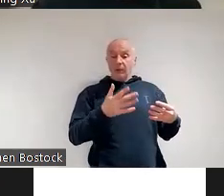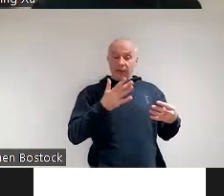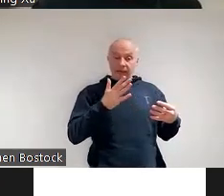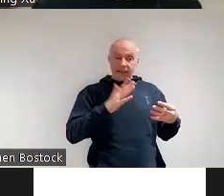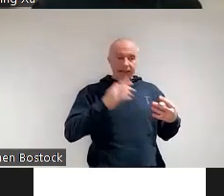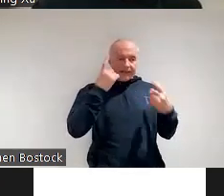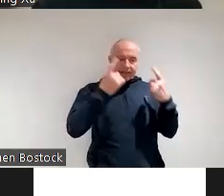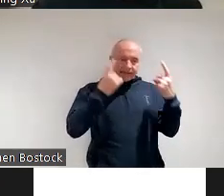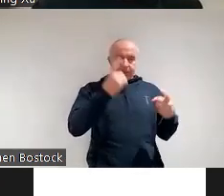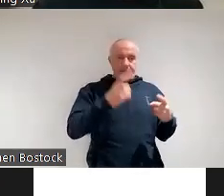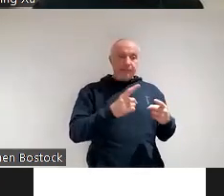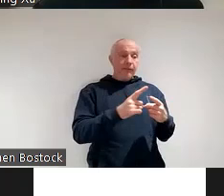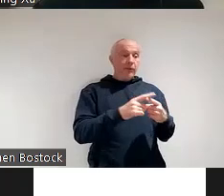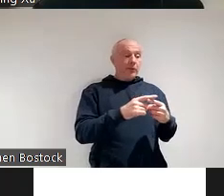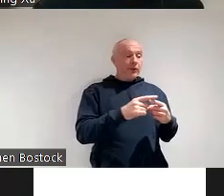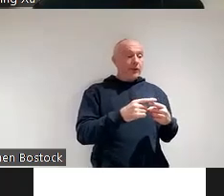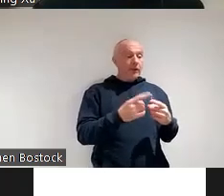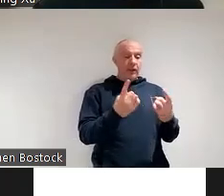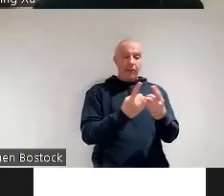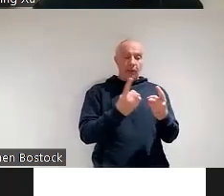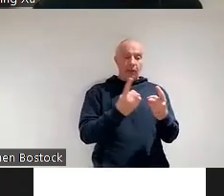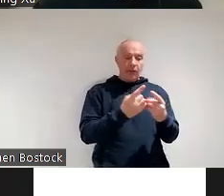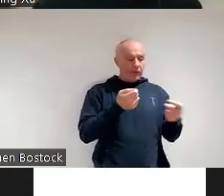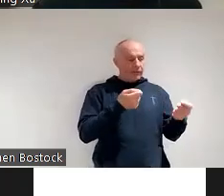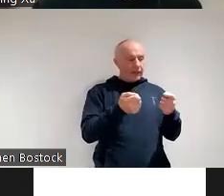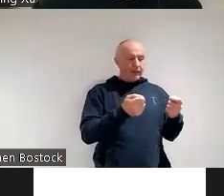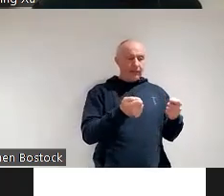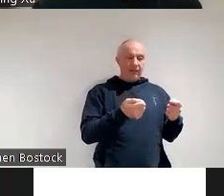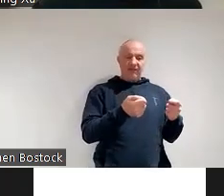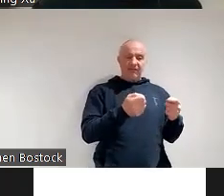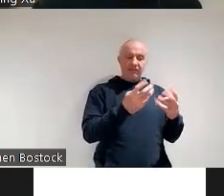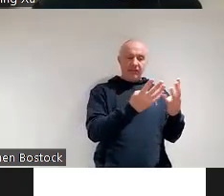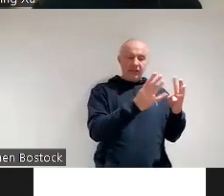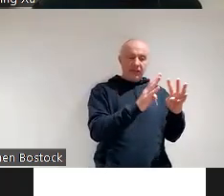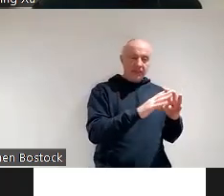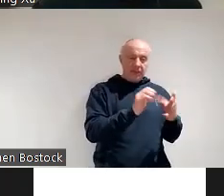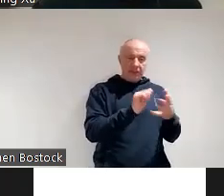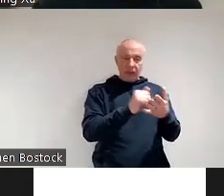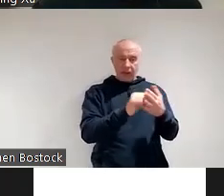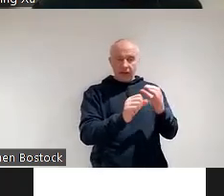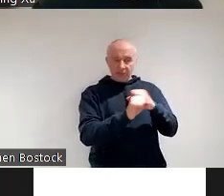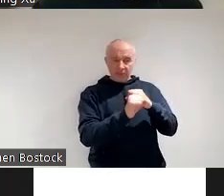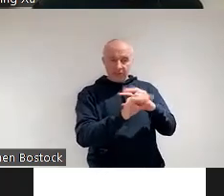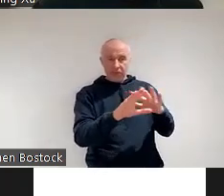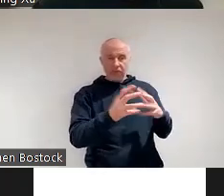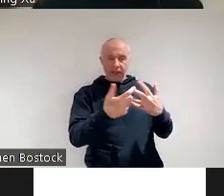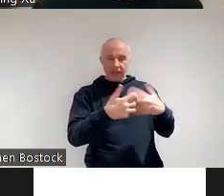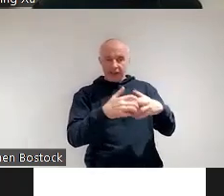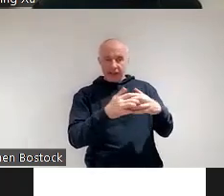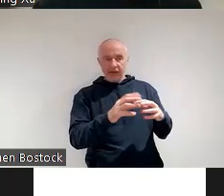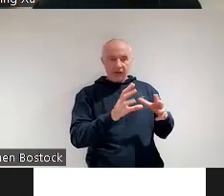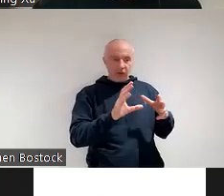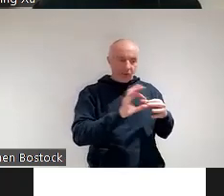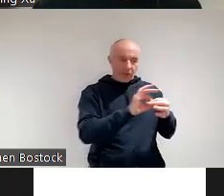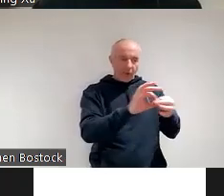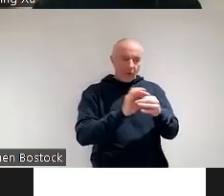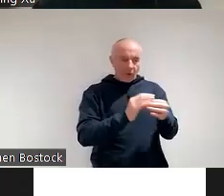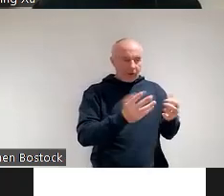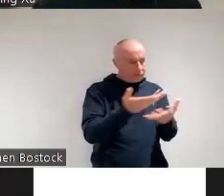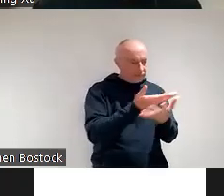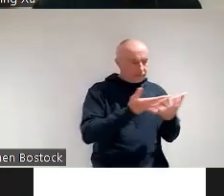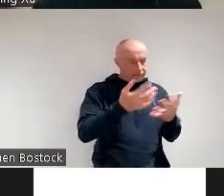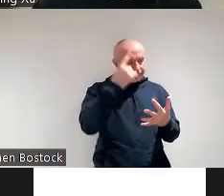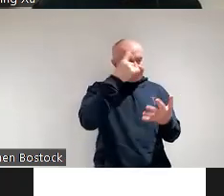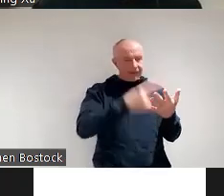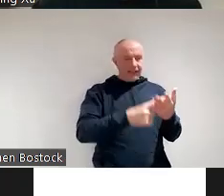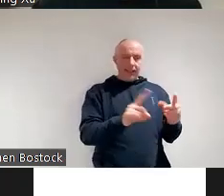the product management team, the marketing team, the engineering team to define this part. And once this is more or less there, then we're